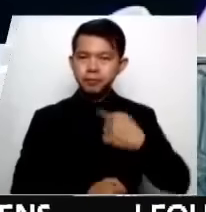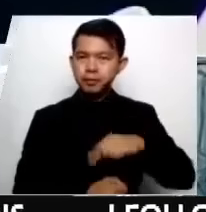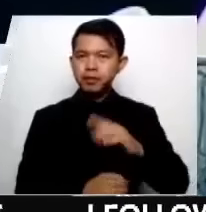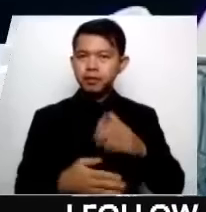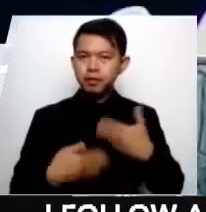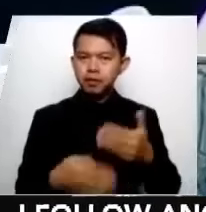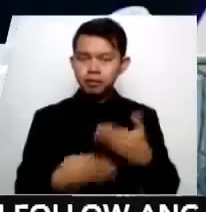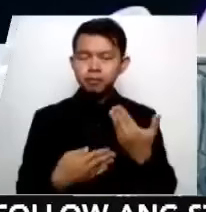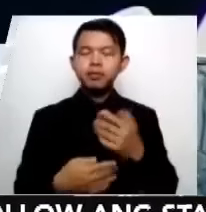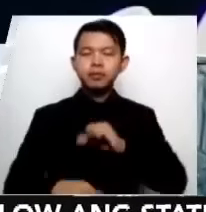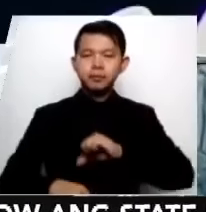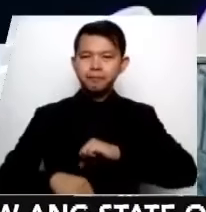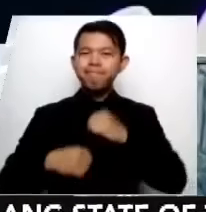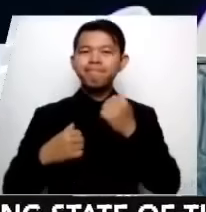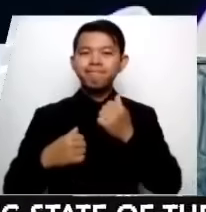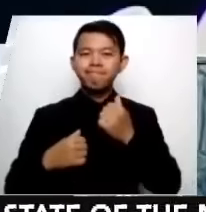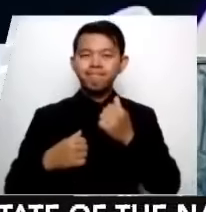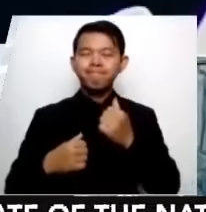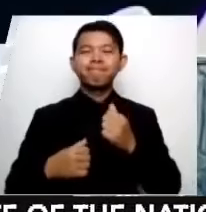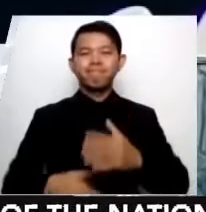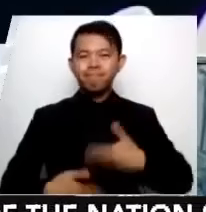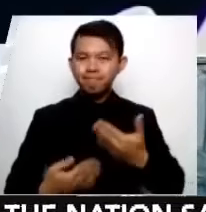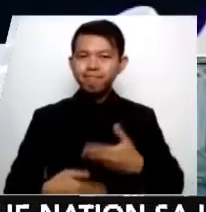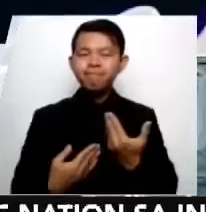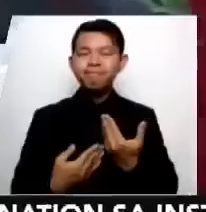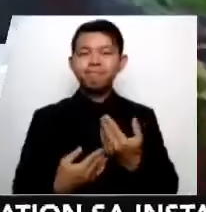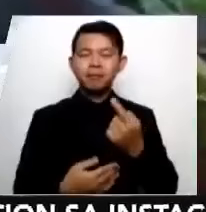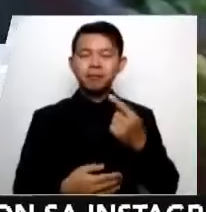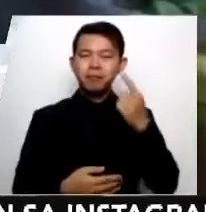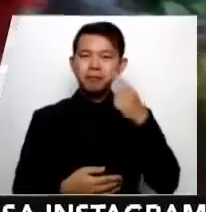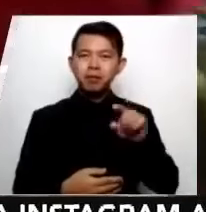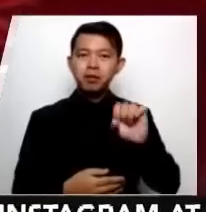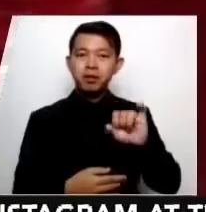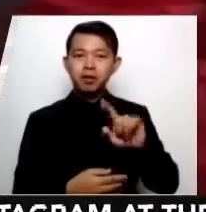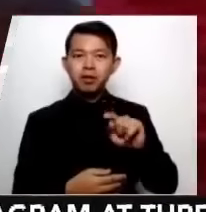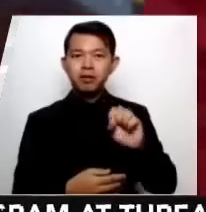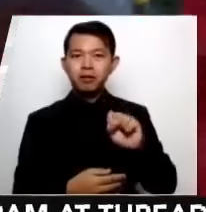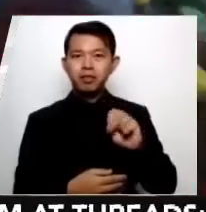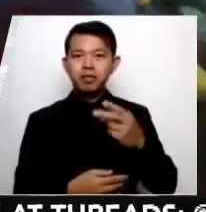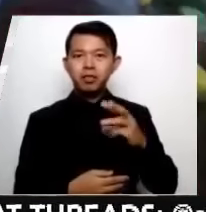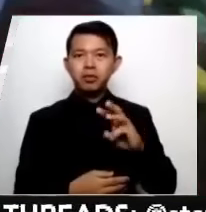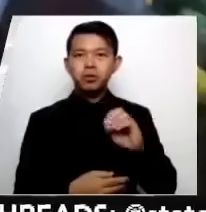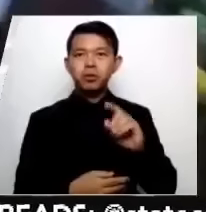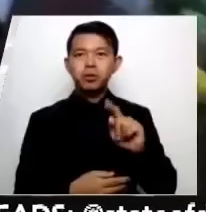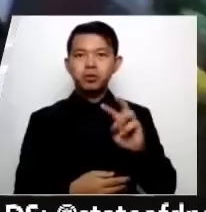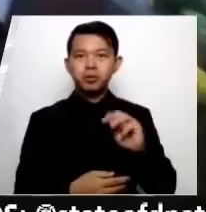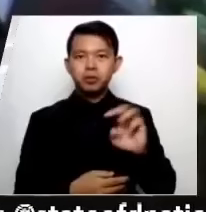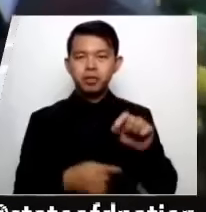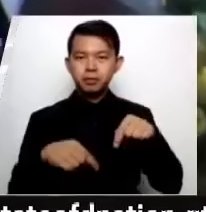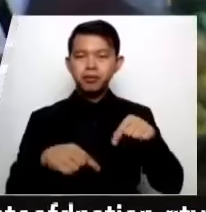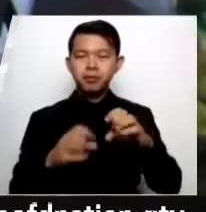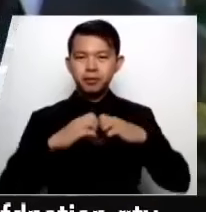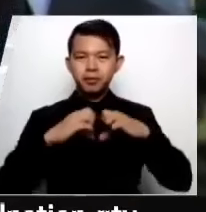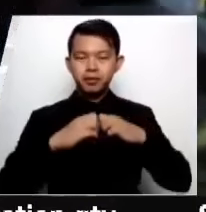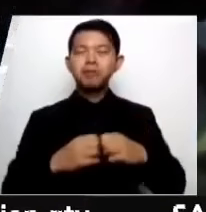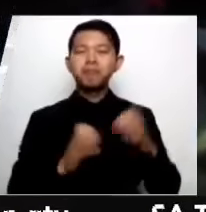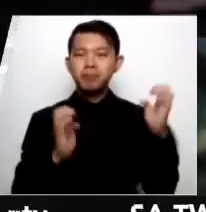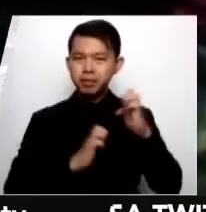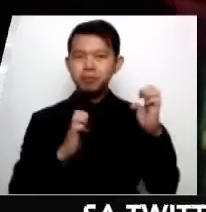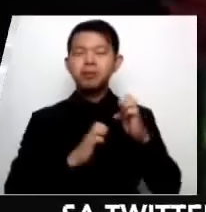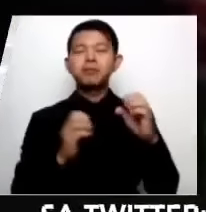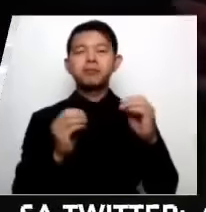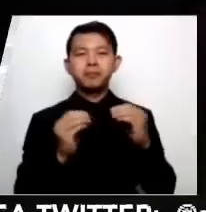very happy to have it showtime on GMA. Talagang let's expect more and more collaborations between